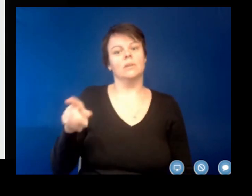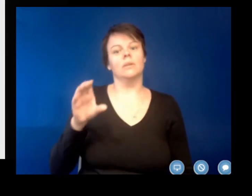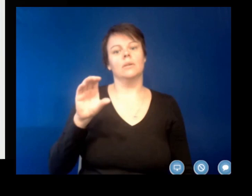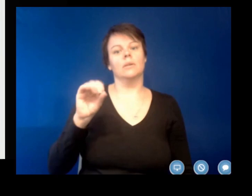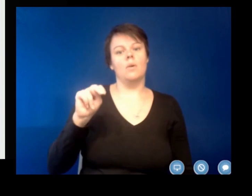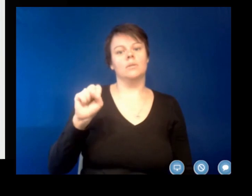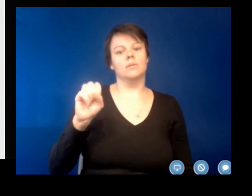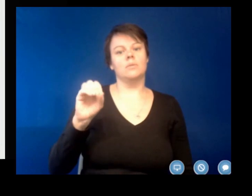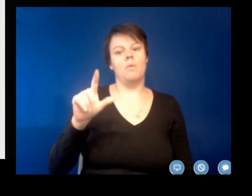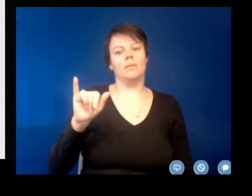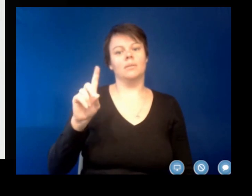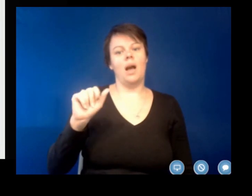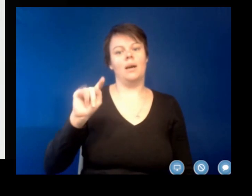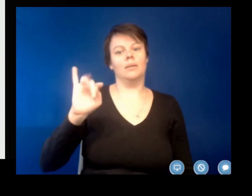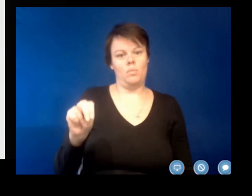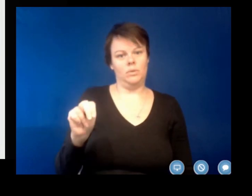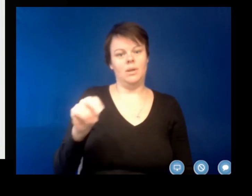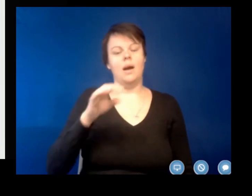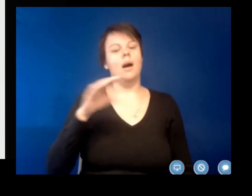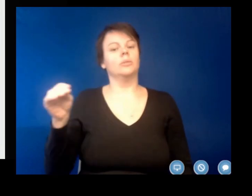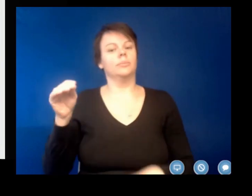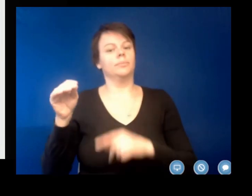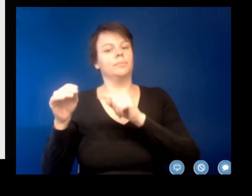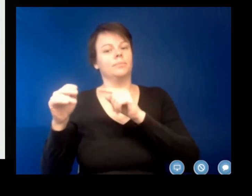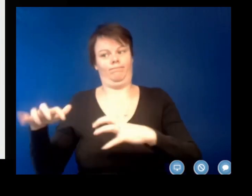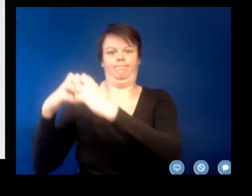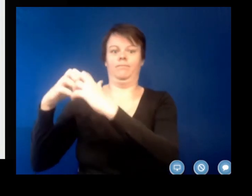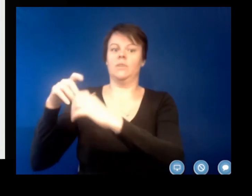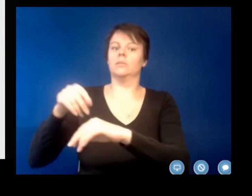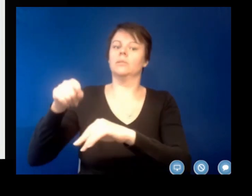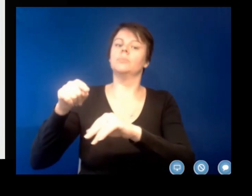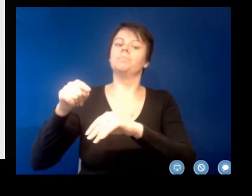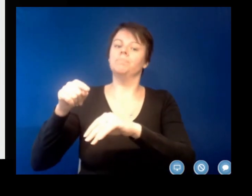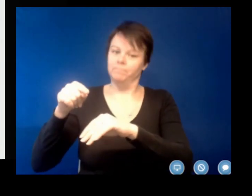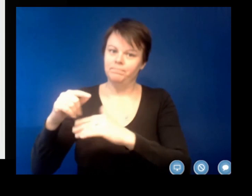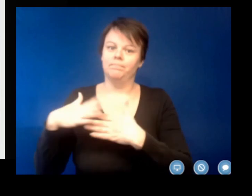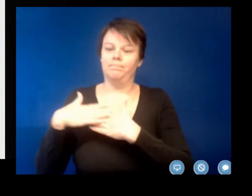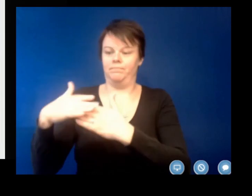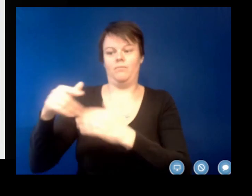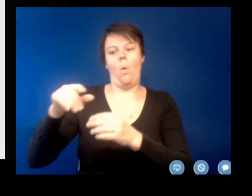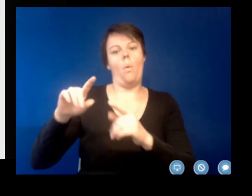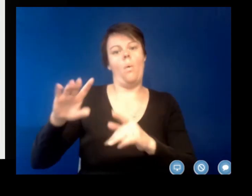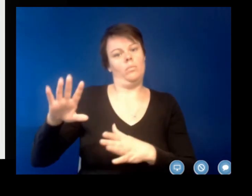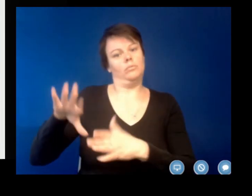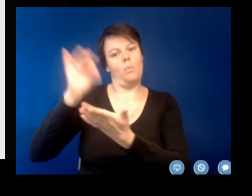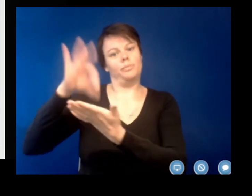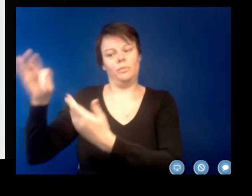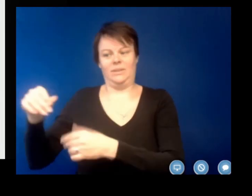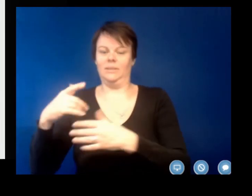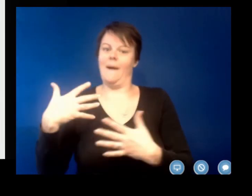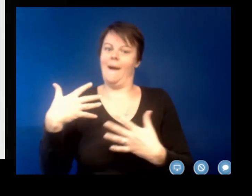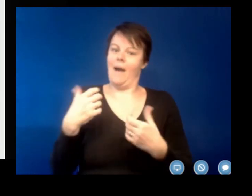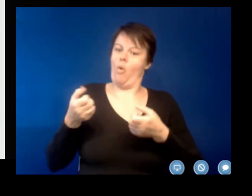And we saw that these kinds of programs lead to an addition of vicinities.